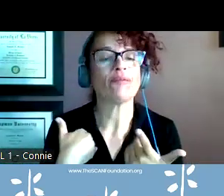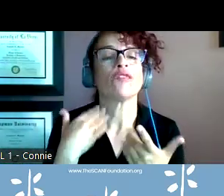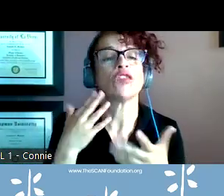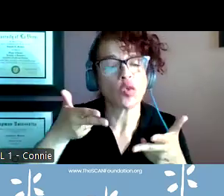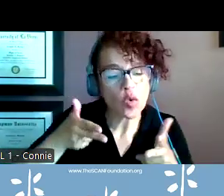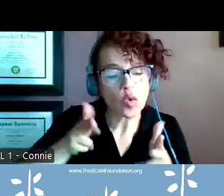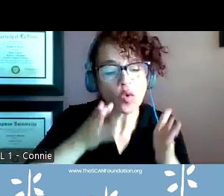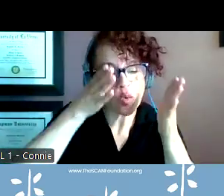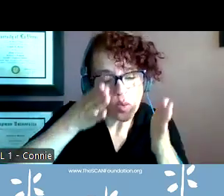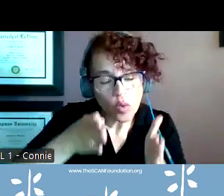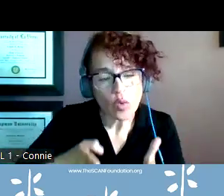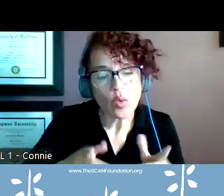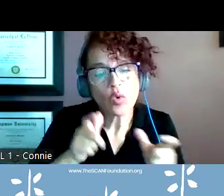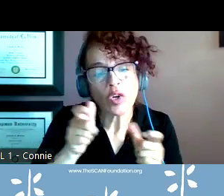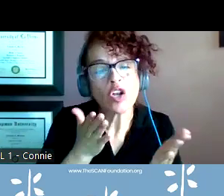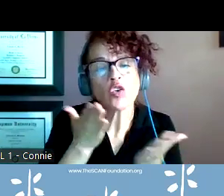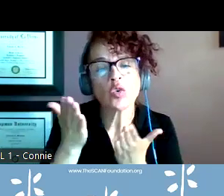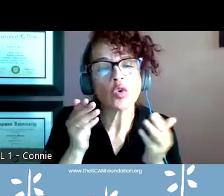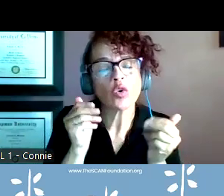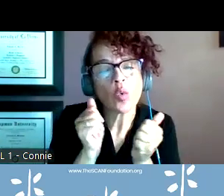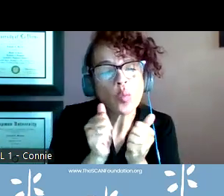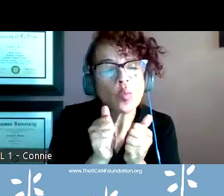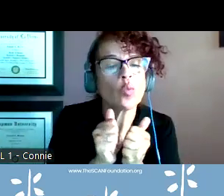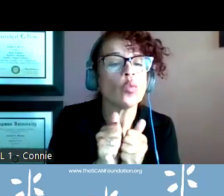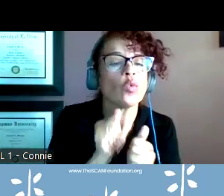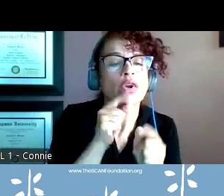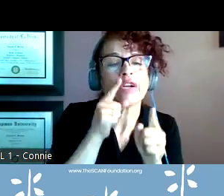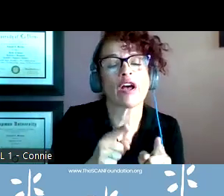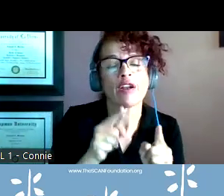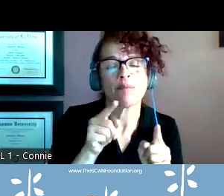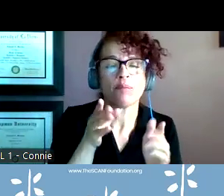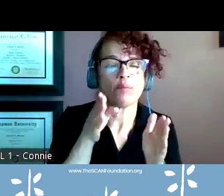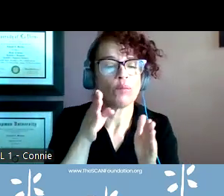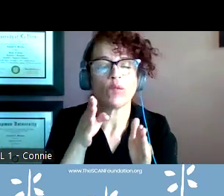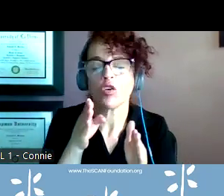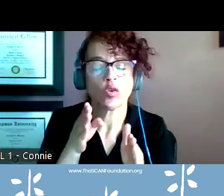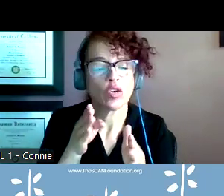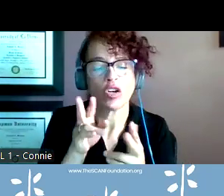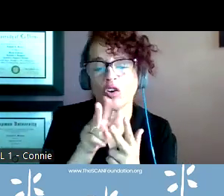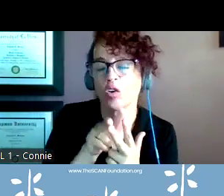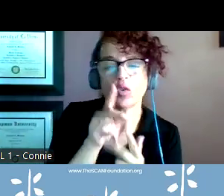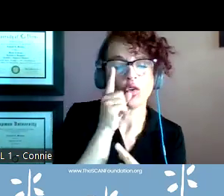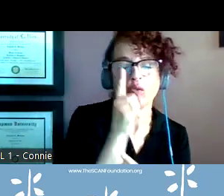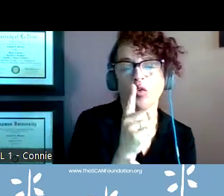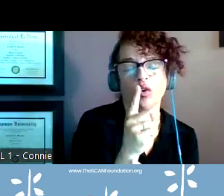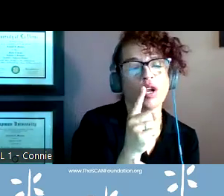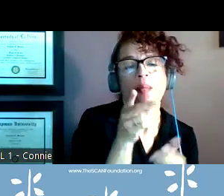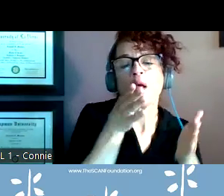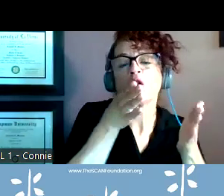an individual to coordinate their services with one single person. This means having that one trusted